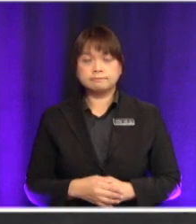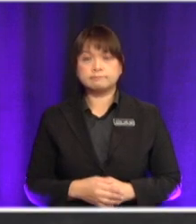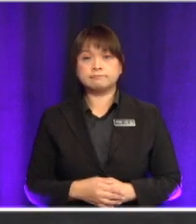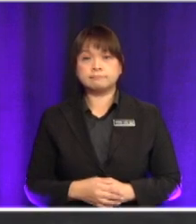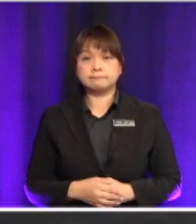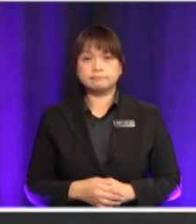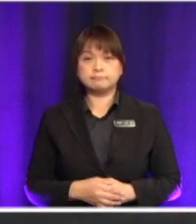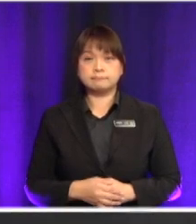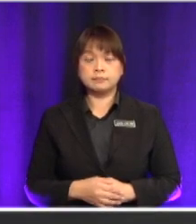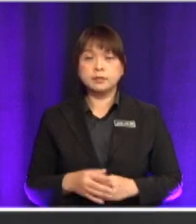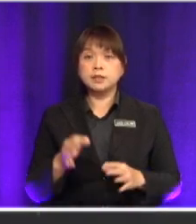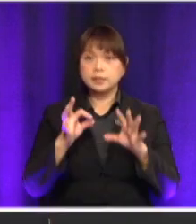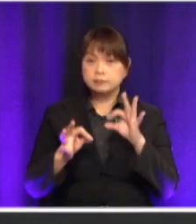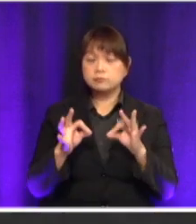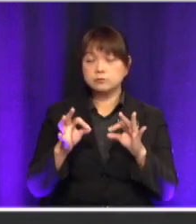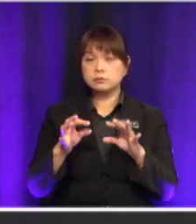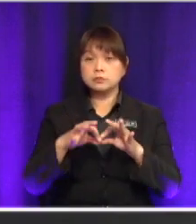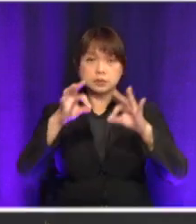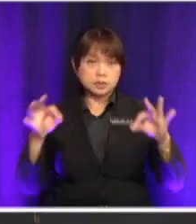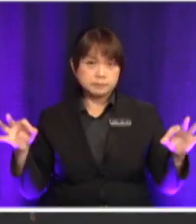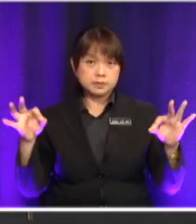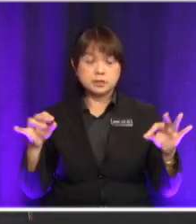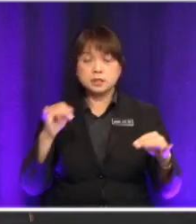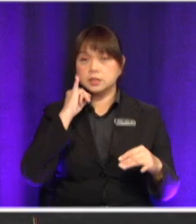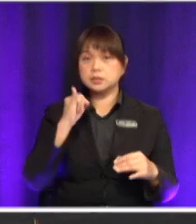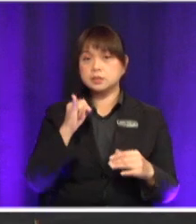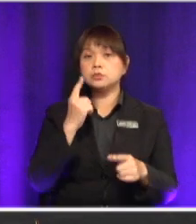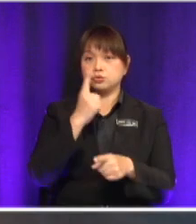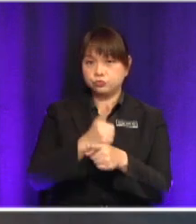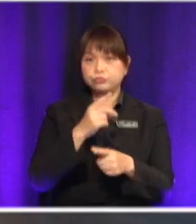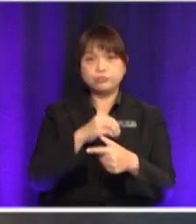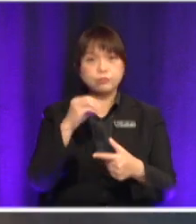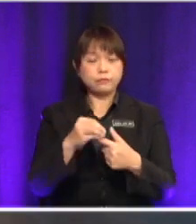those statements are true or false. Okay. For those of you watching, can